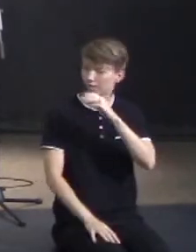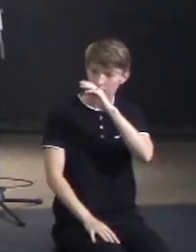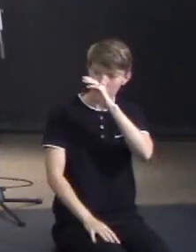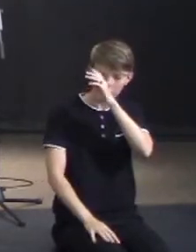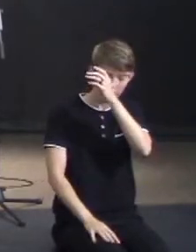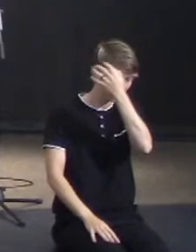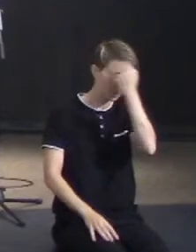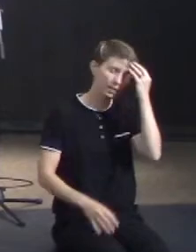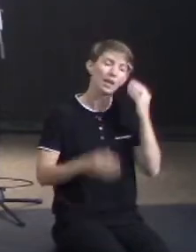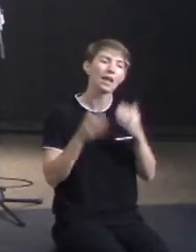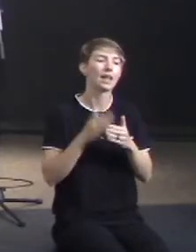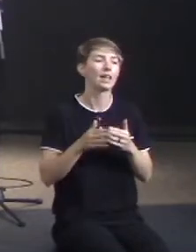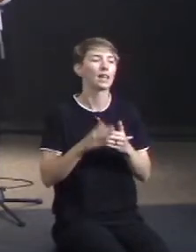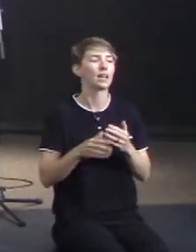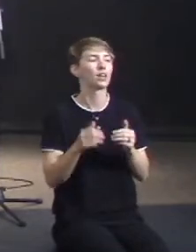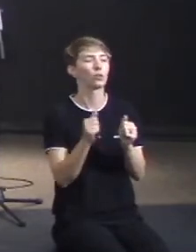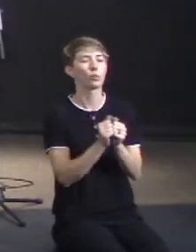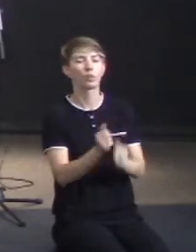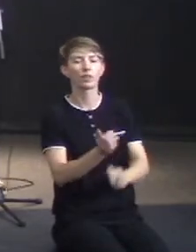with a song.